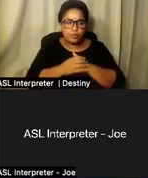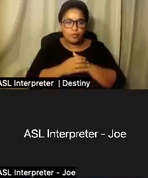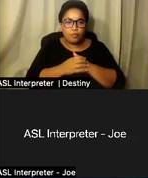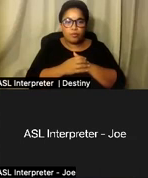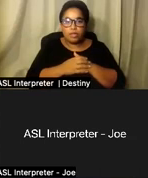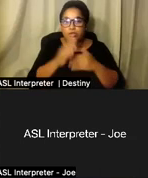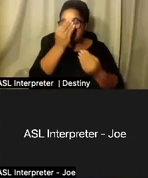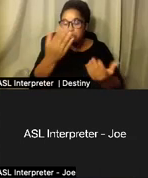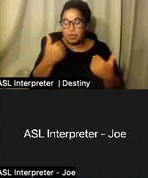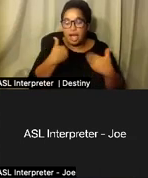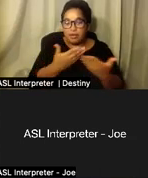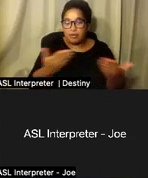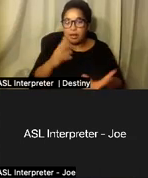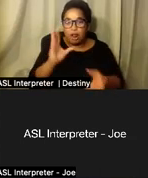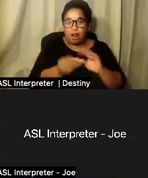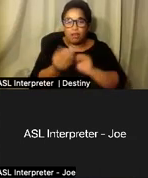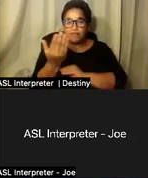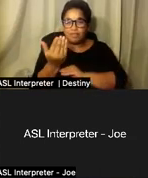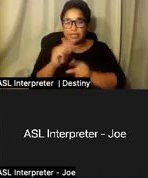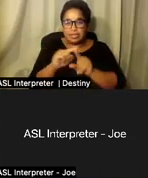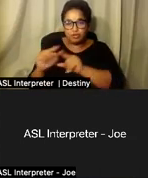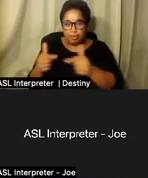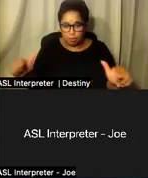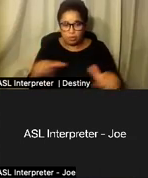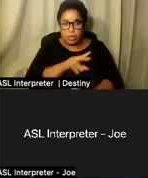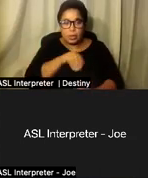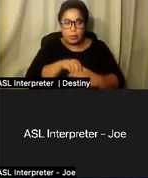FYI, we also have materials in 15 languages, including